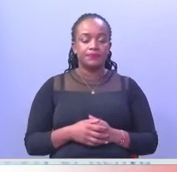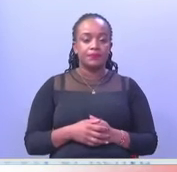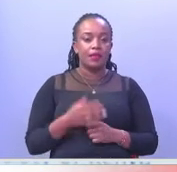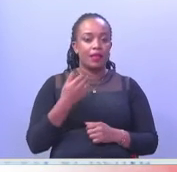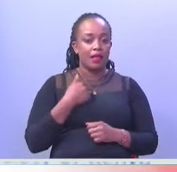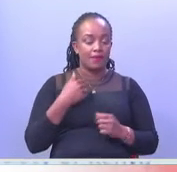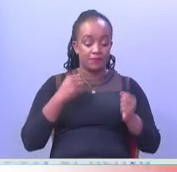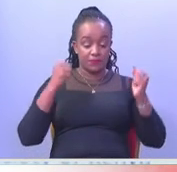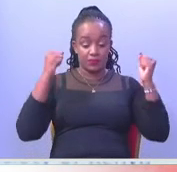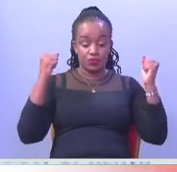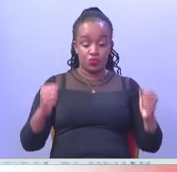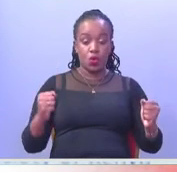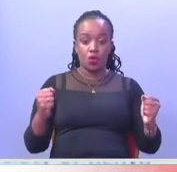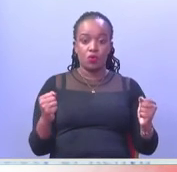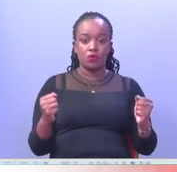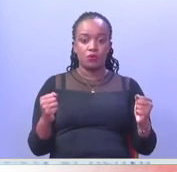strong,